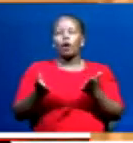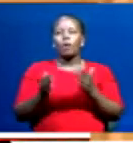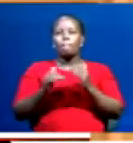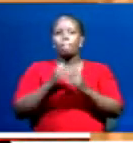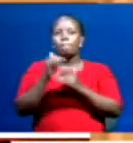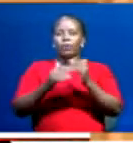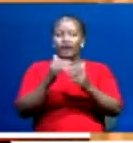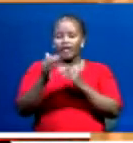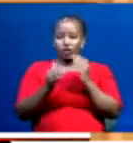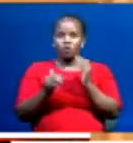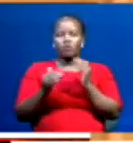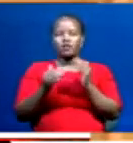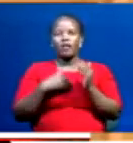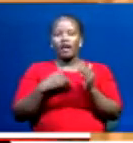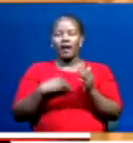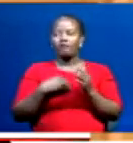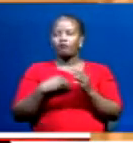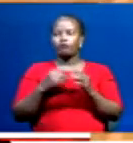are observing